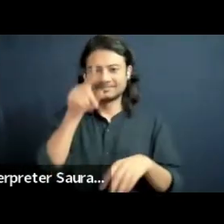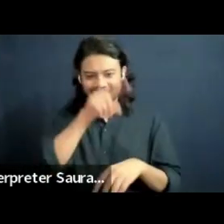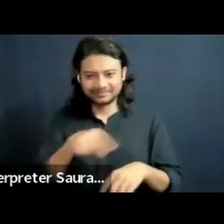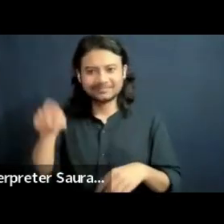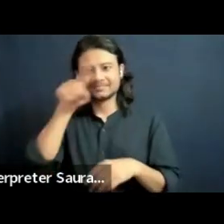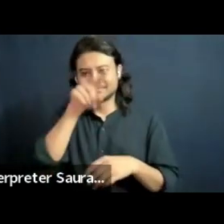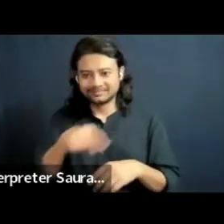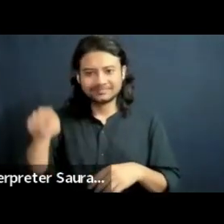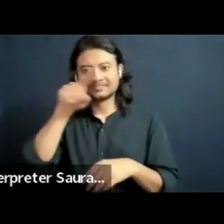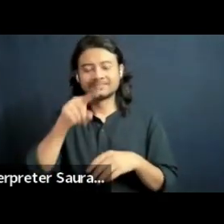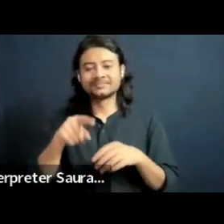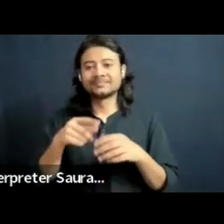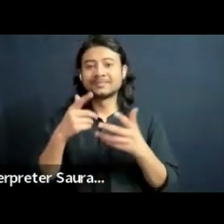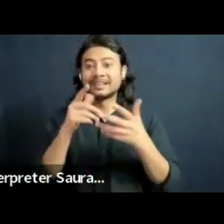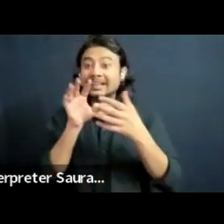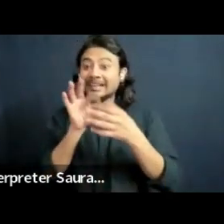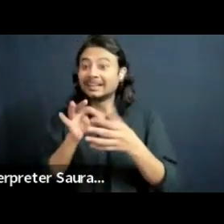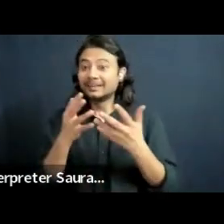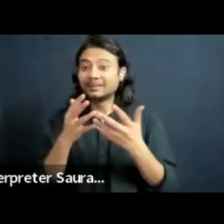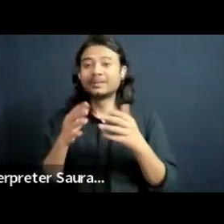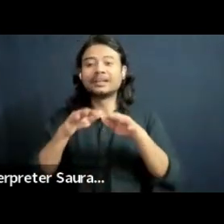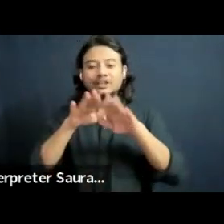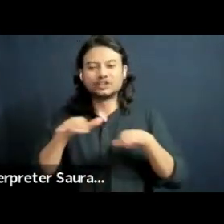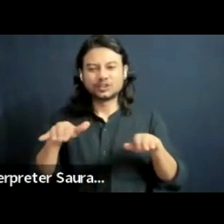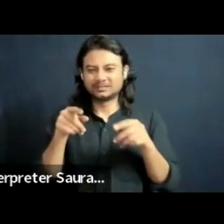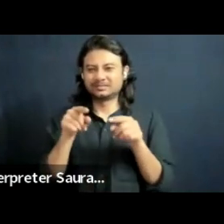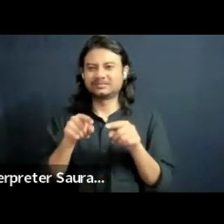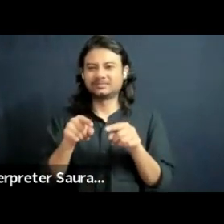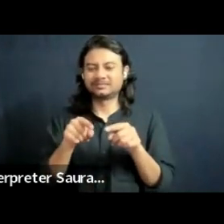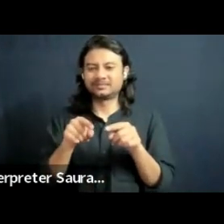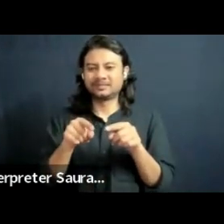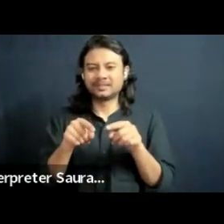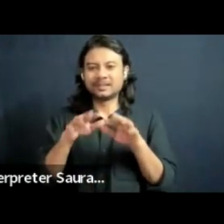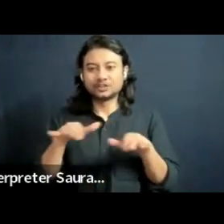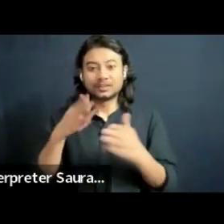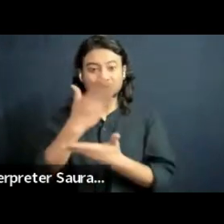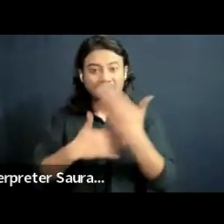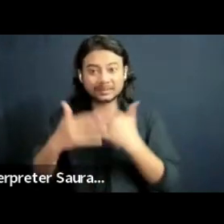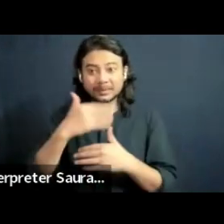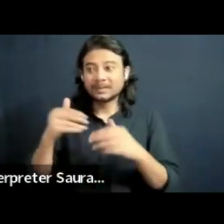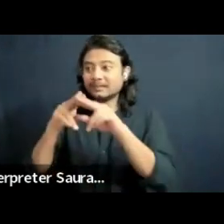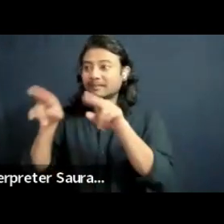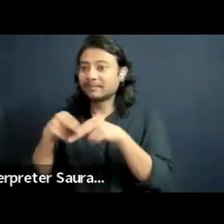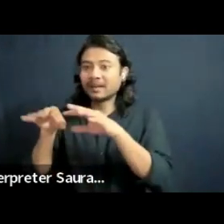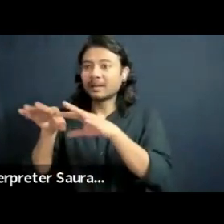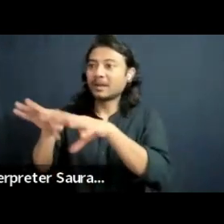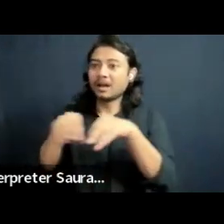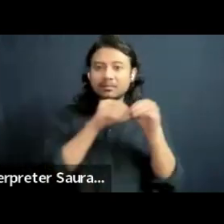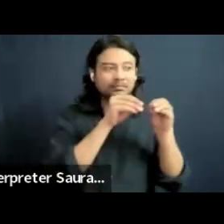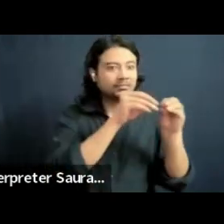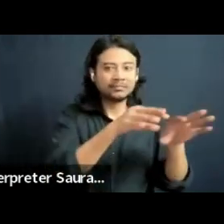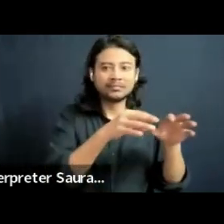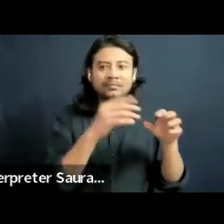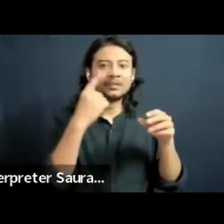disabilities, ending up in institutional care, supporting them in families and communities, and making sure that they have the